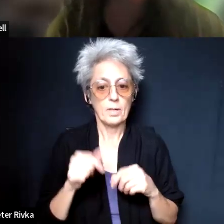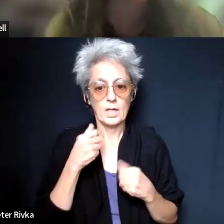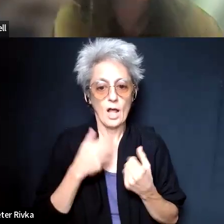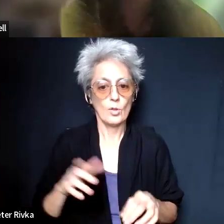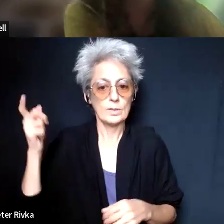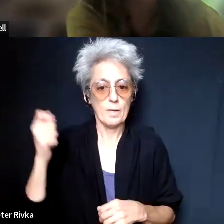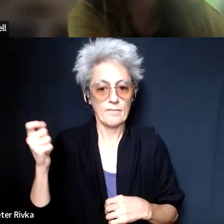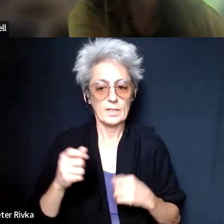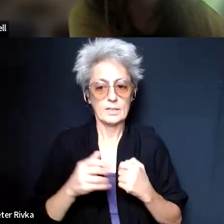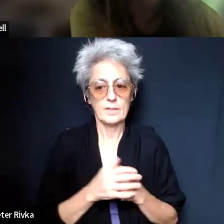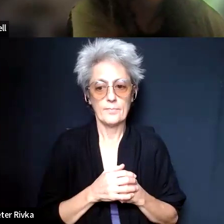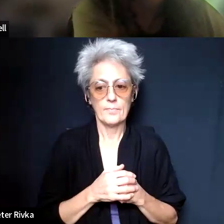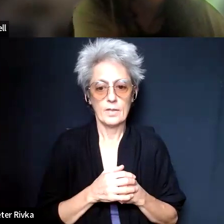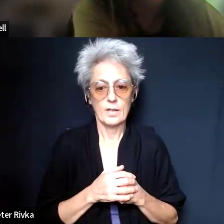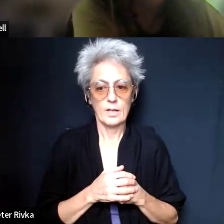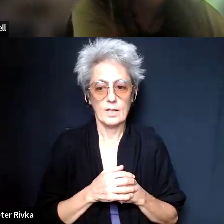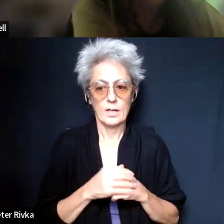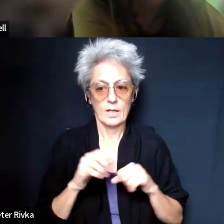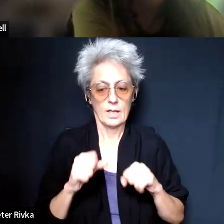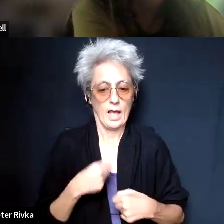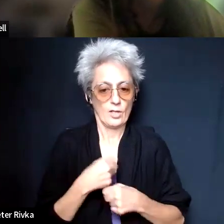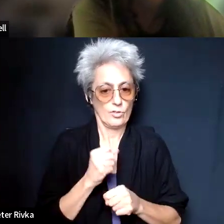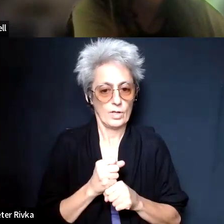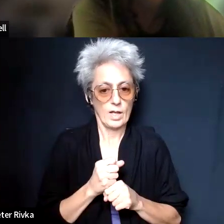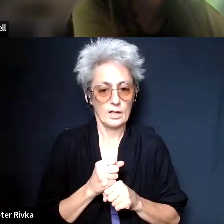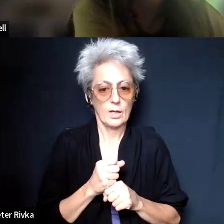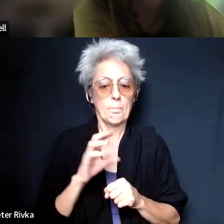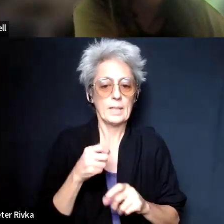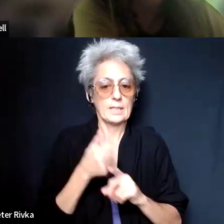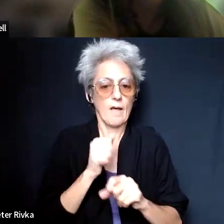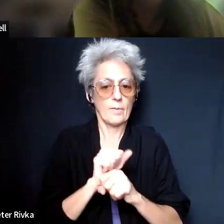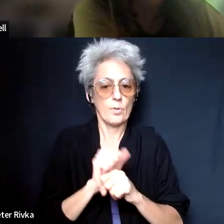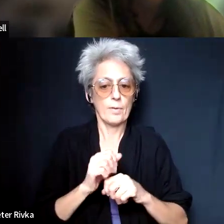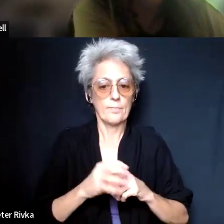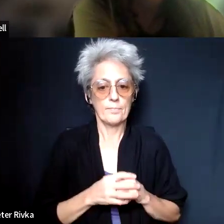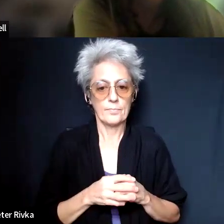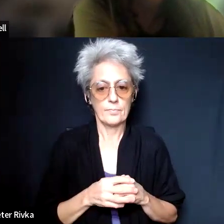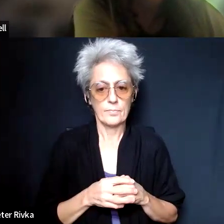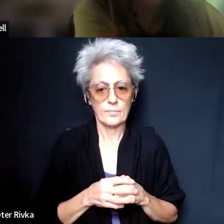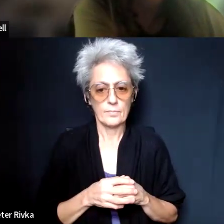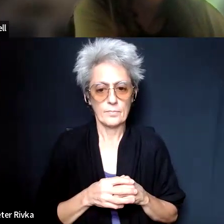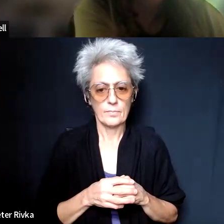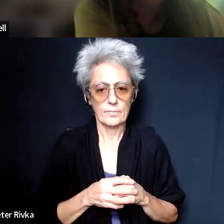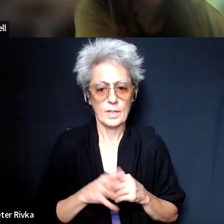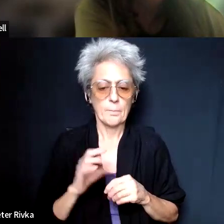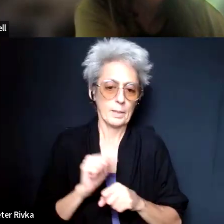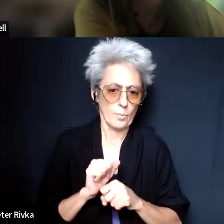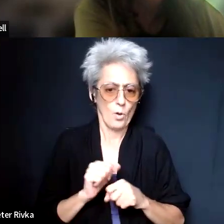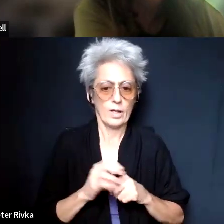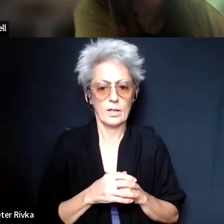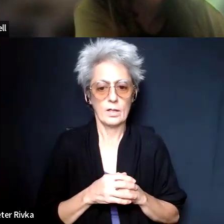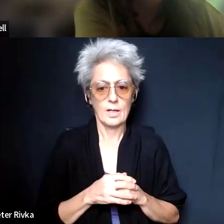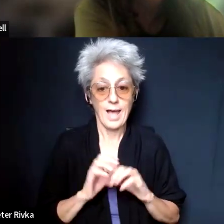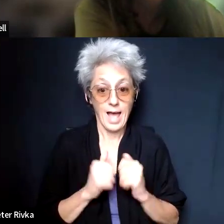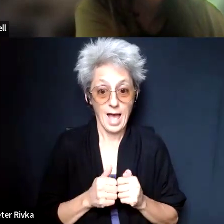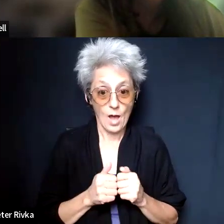can be self-employed. And how we're working on that, be employed. How we're working on that is